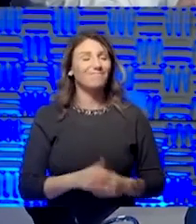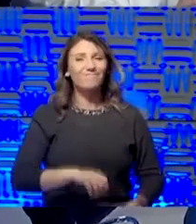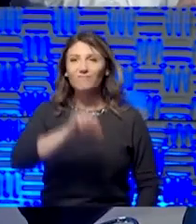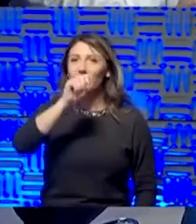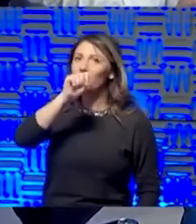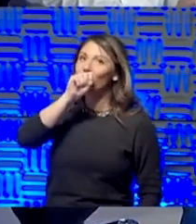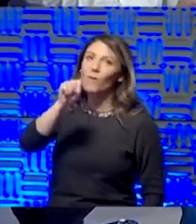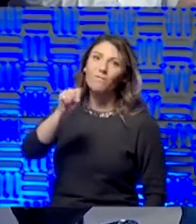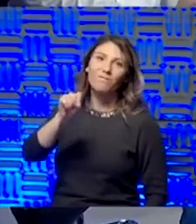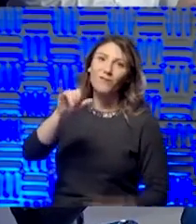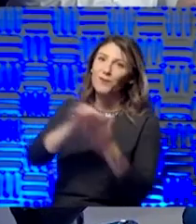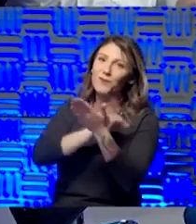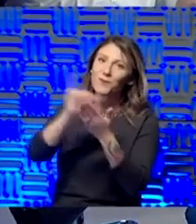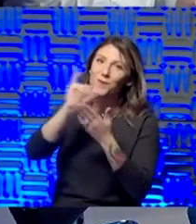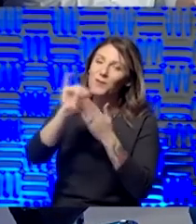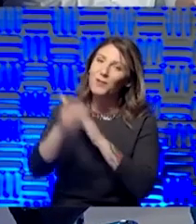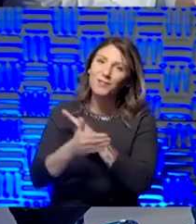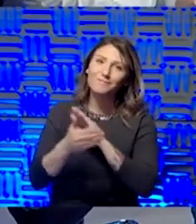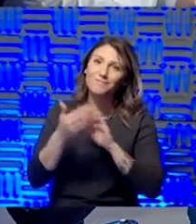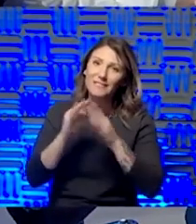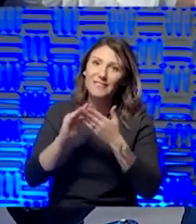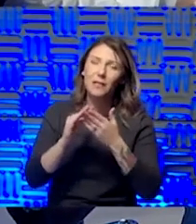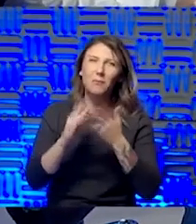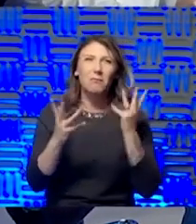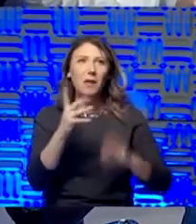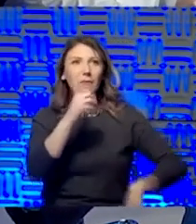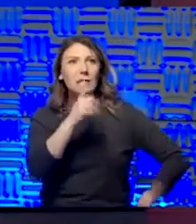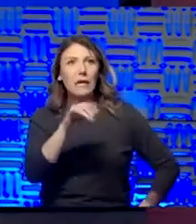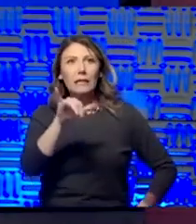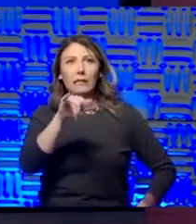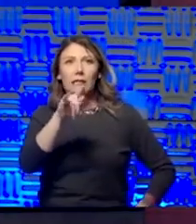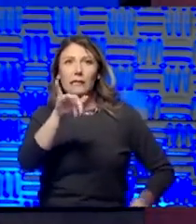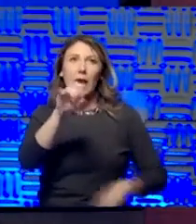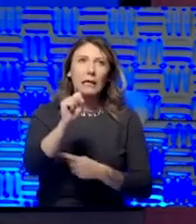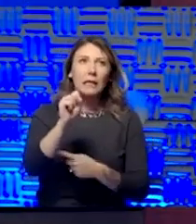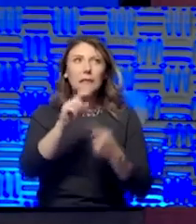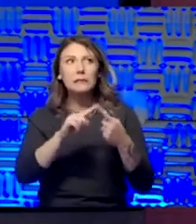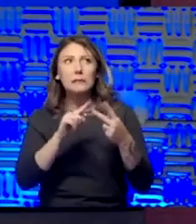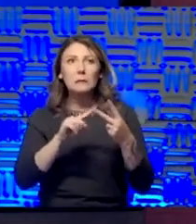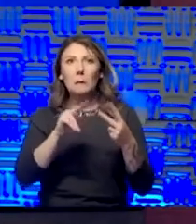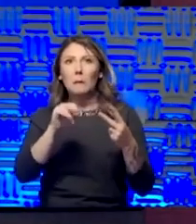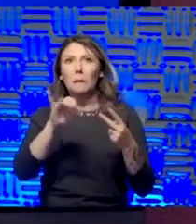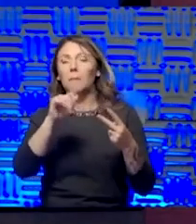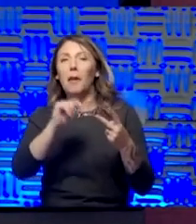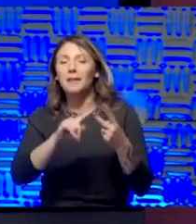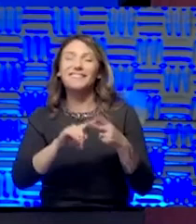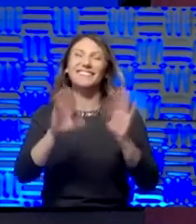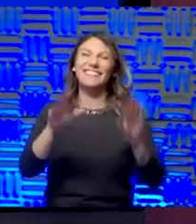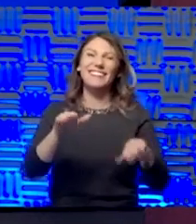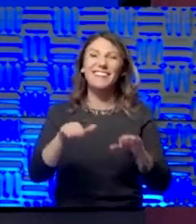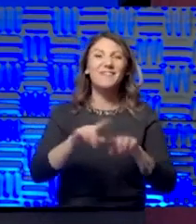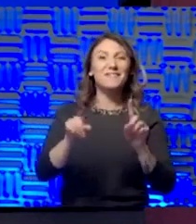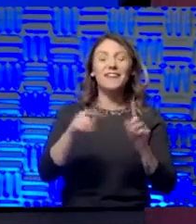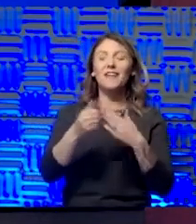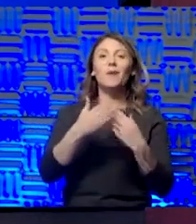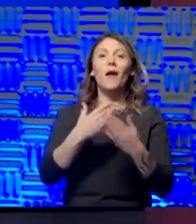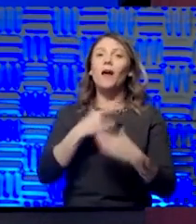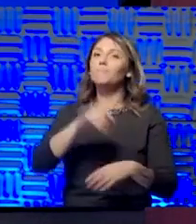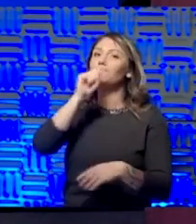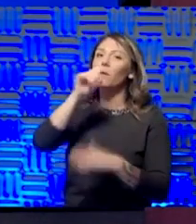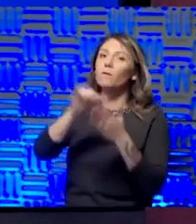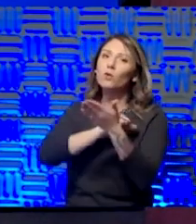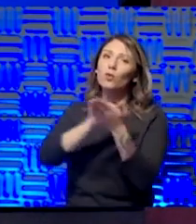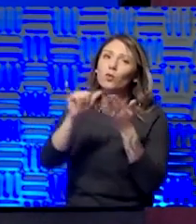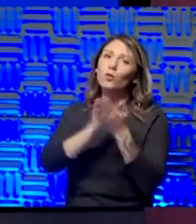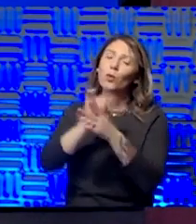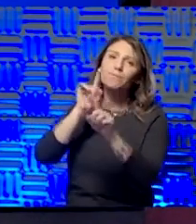City. Well, maybe not the Yankees, but or the Mets, but I love New York and going there. But this is